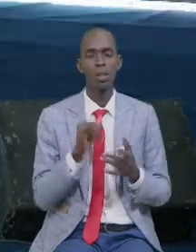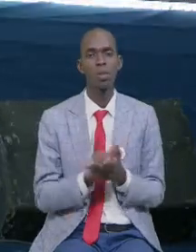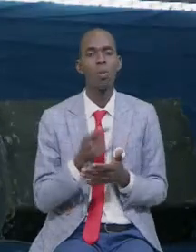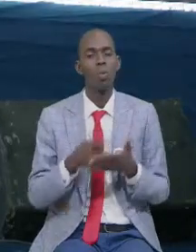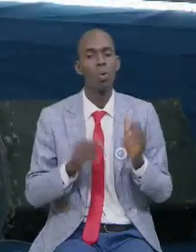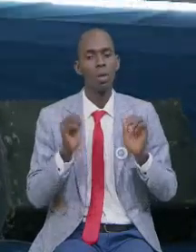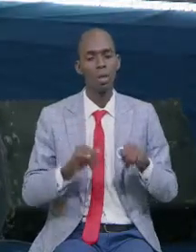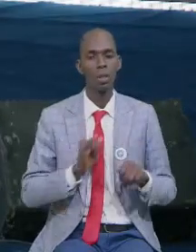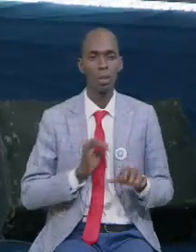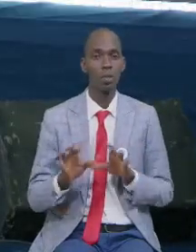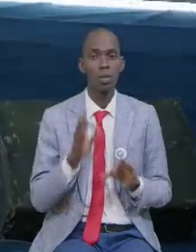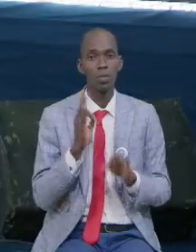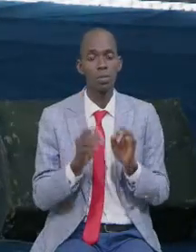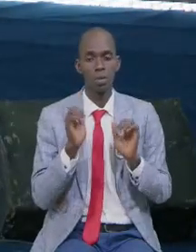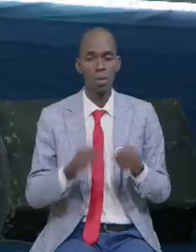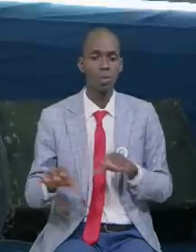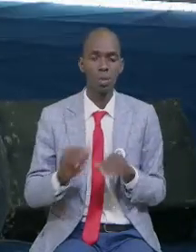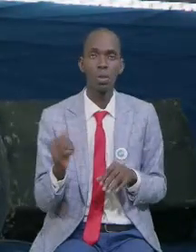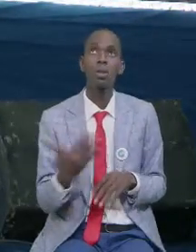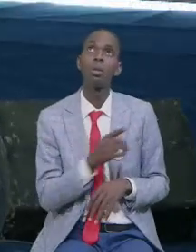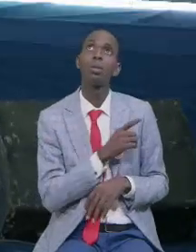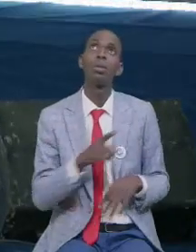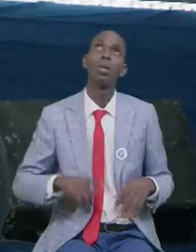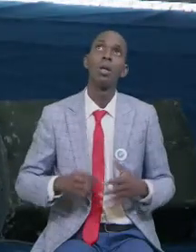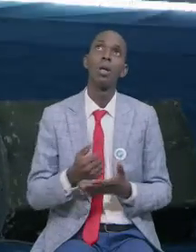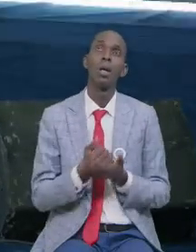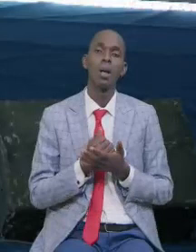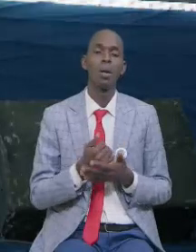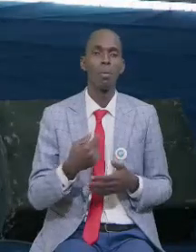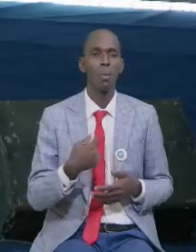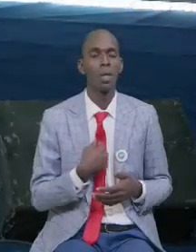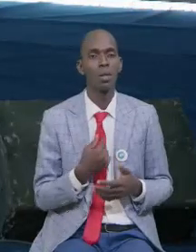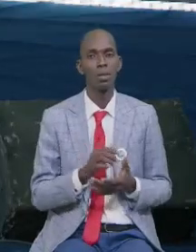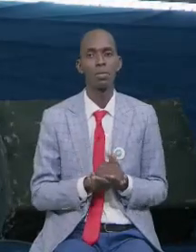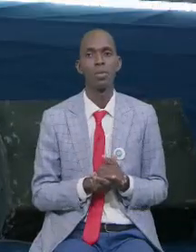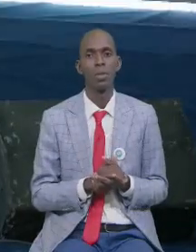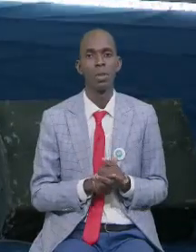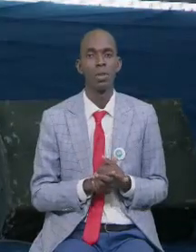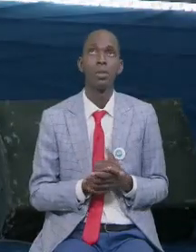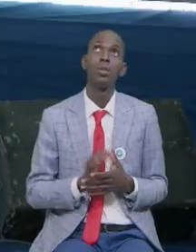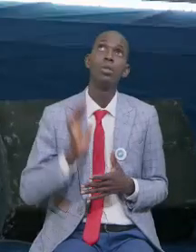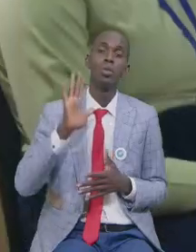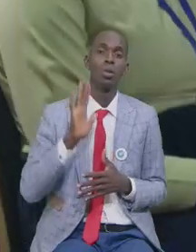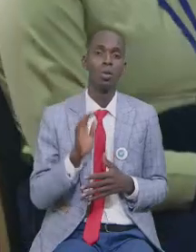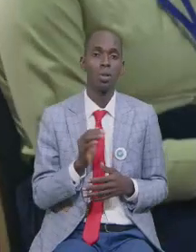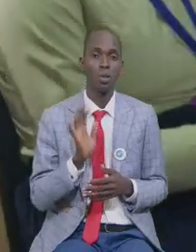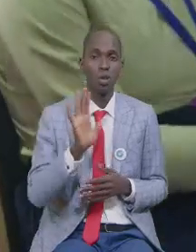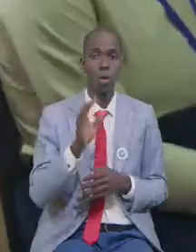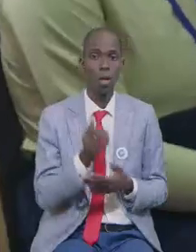If you can do anything, Lord, help me. Your help has come. Look at